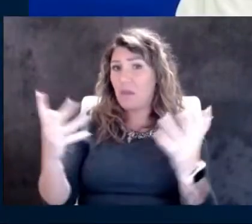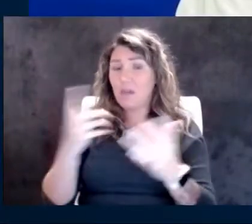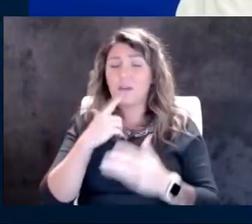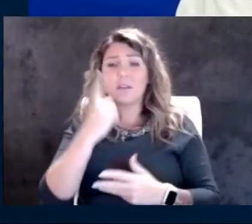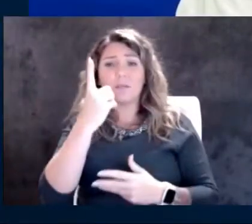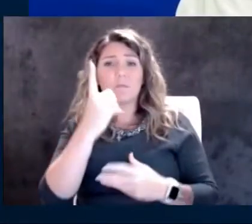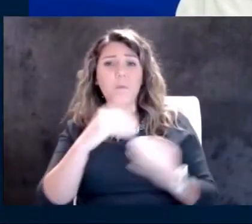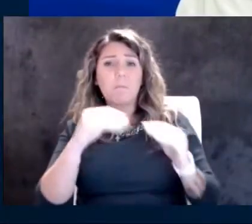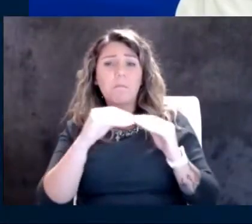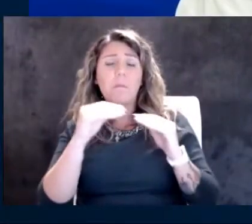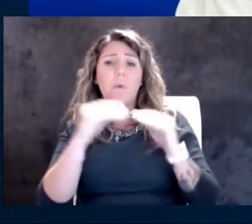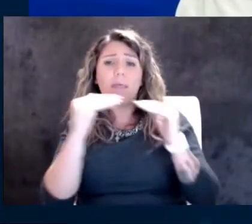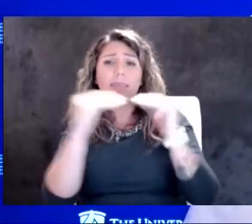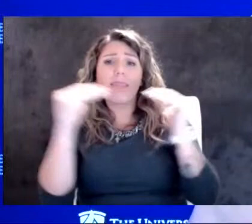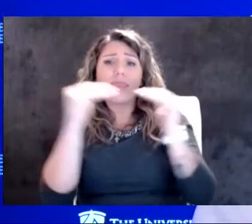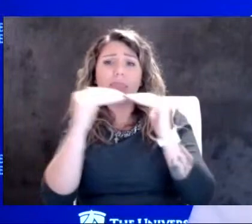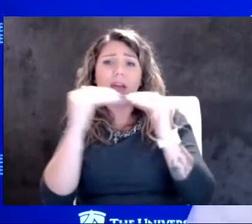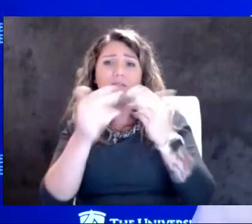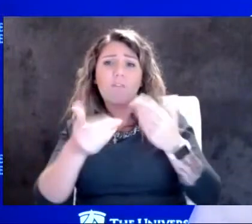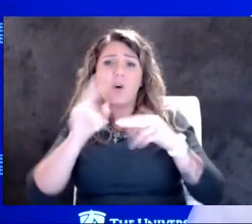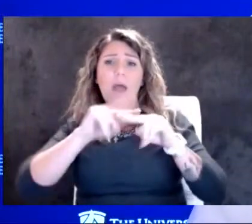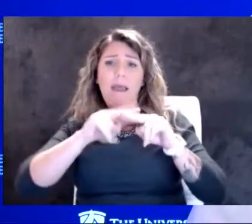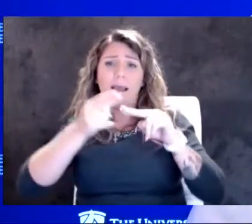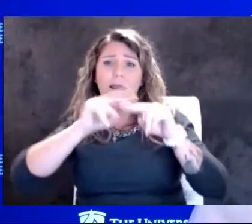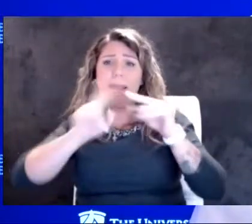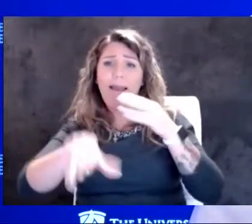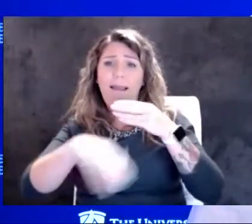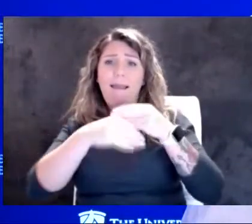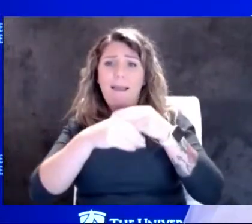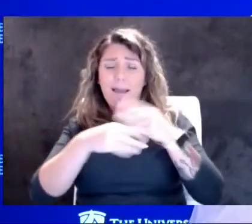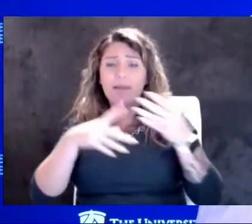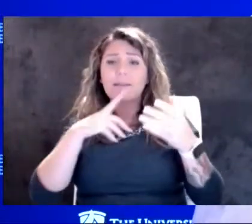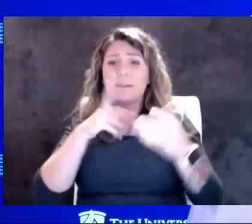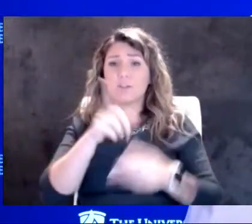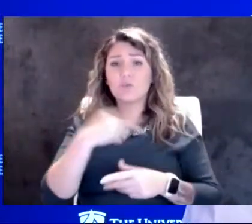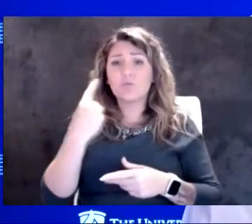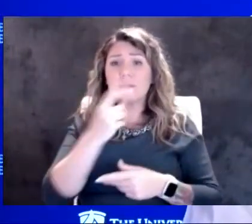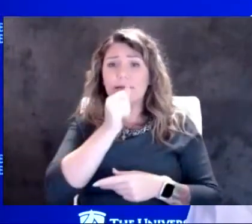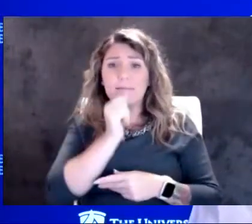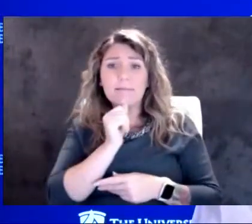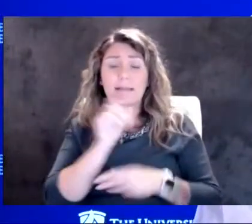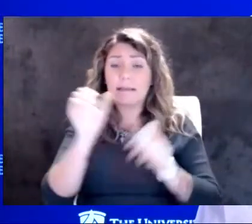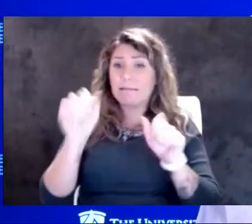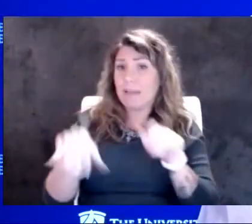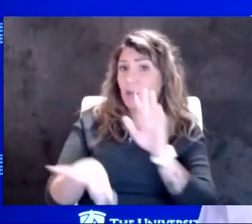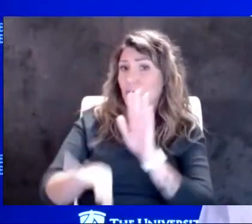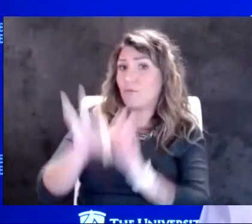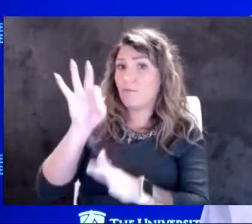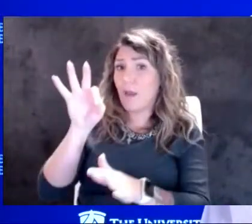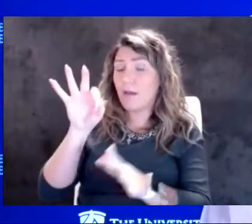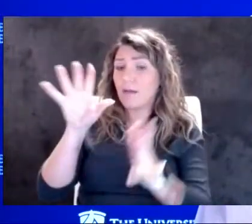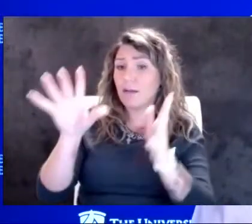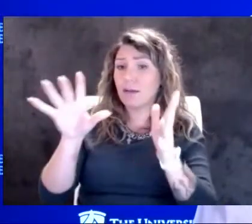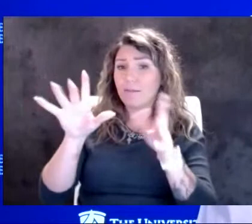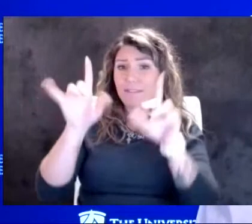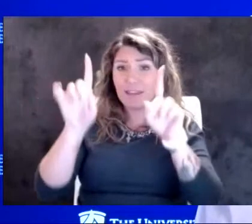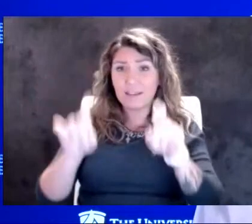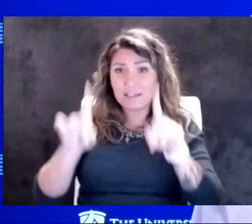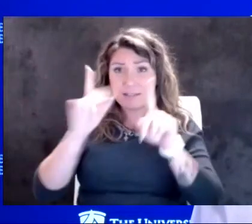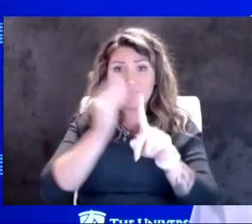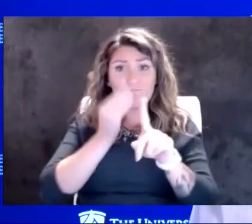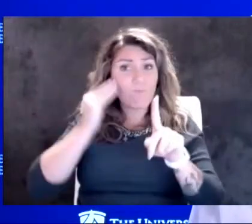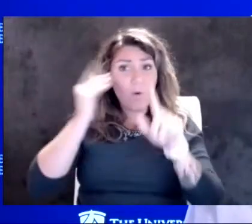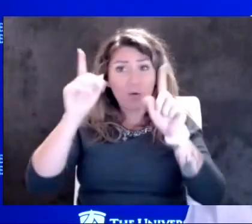that we've talked about. Certainly, it is risk tolerance and what you can do. Can you find the tests, the home tests, and those